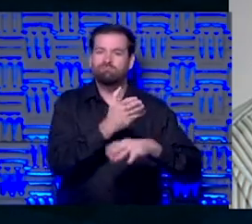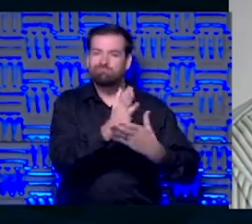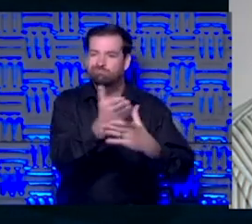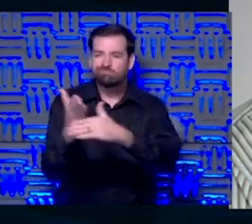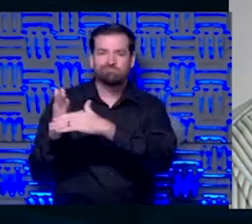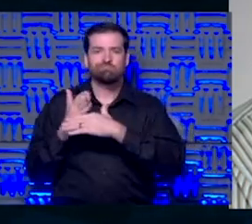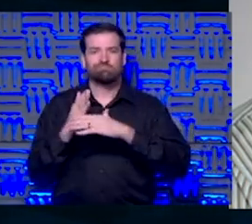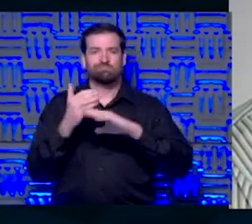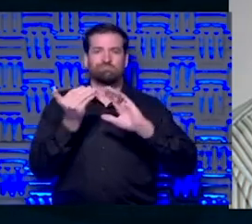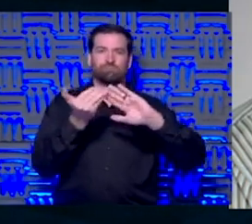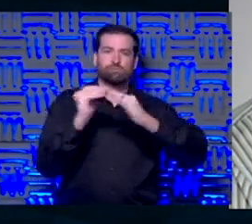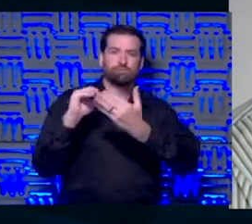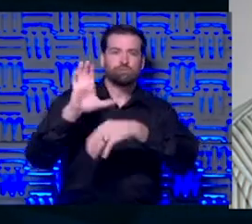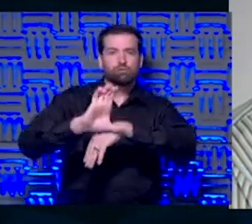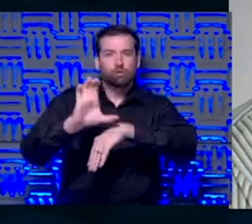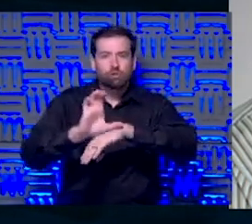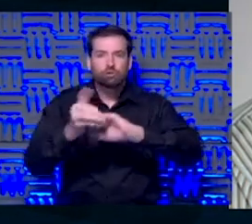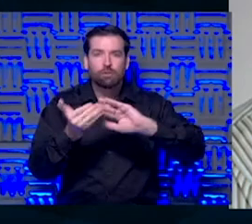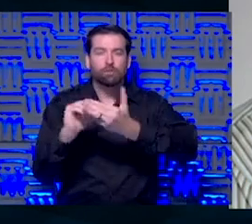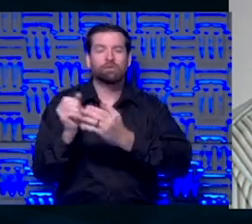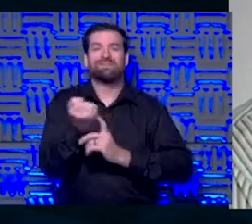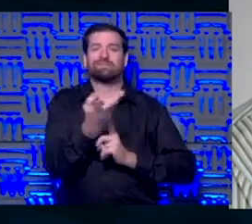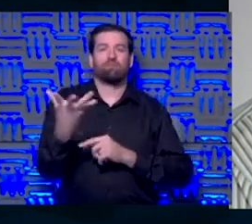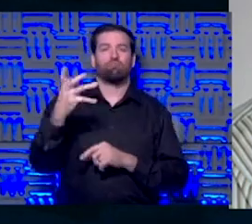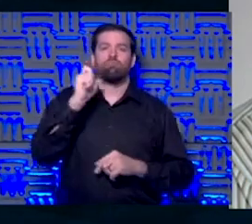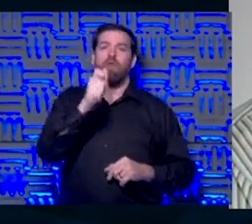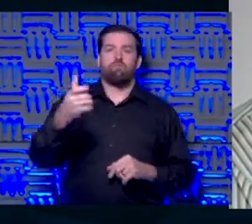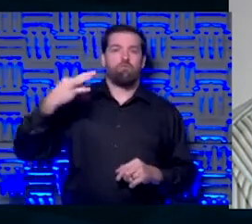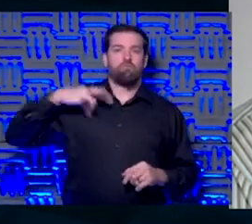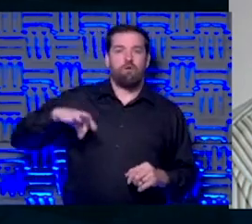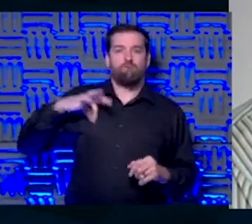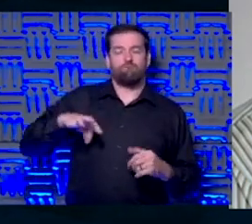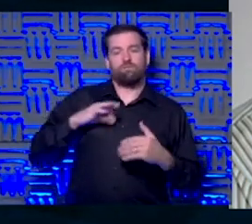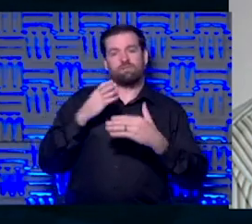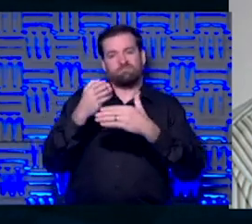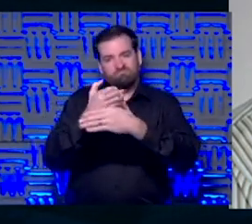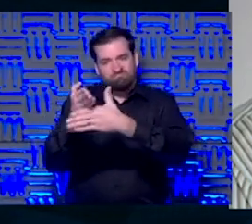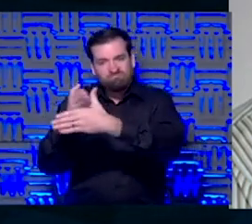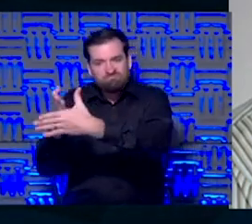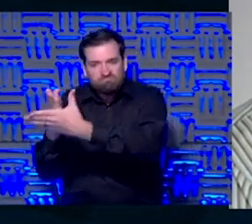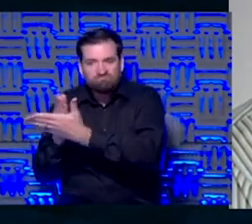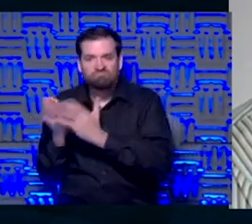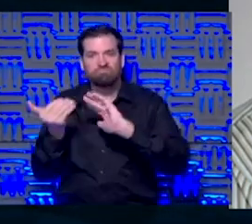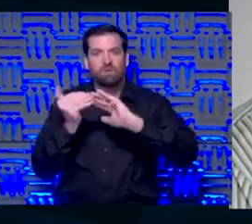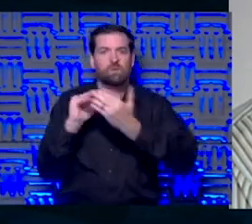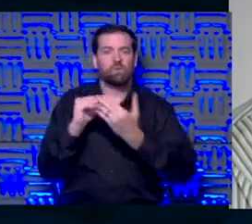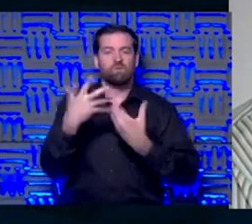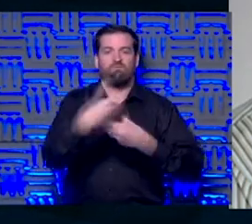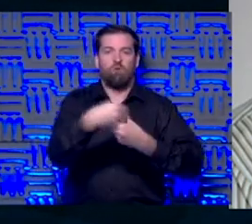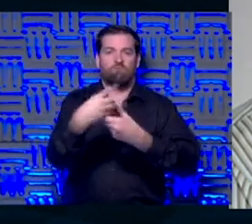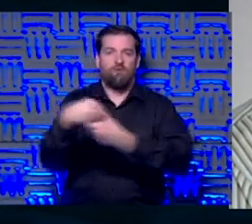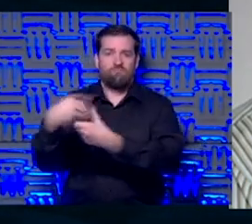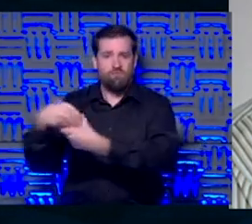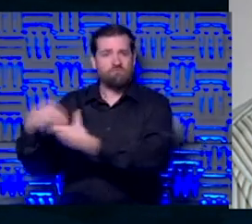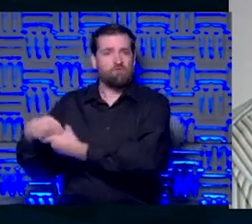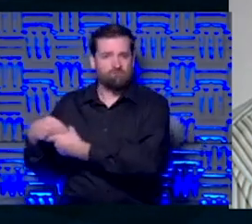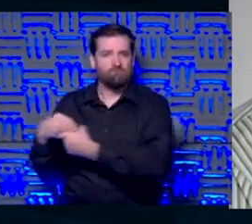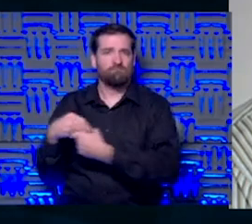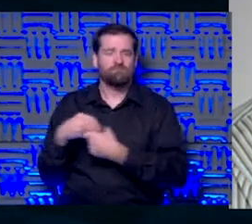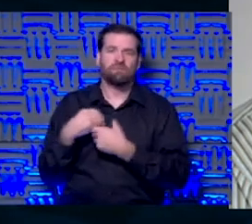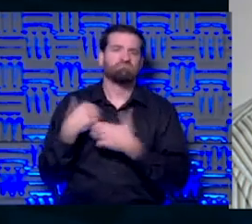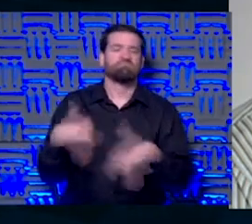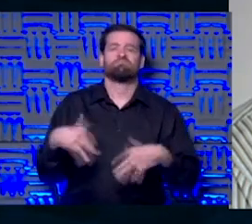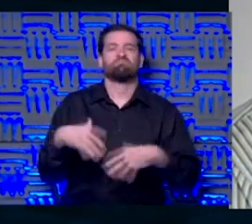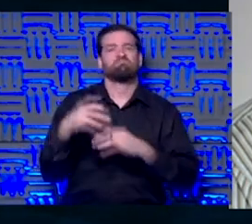communities. You know, we've had various nonprofits that serve different segments of the community involved, and they've all just been so